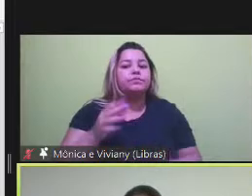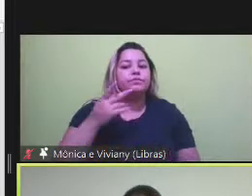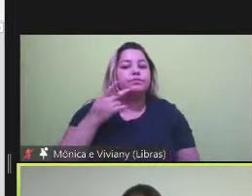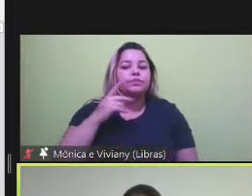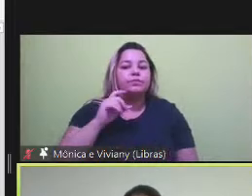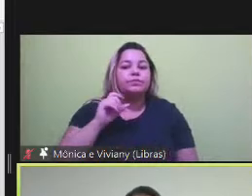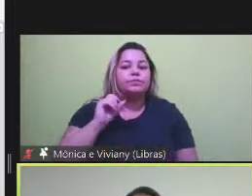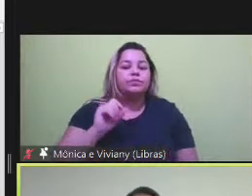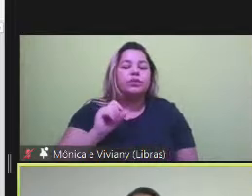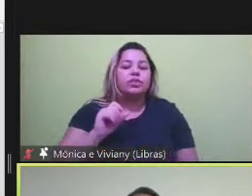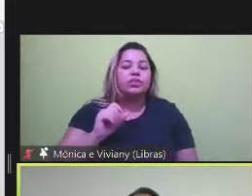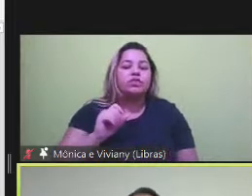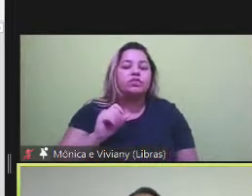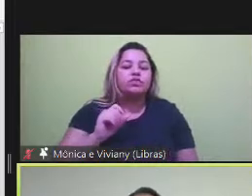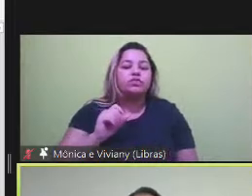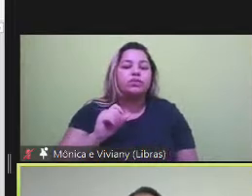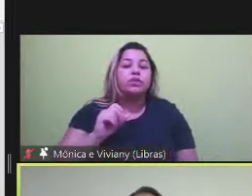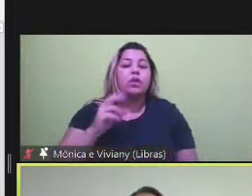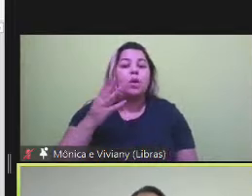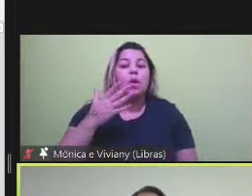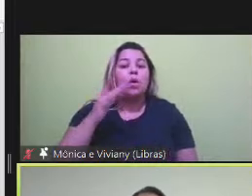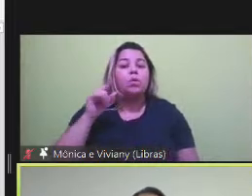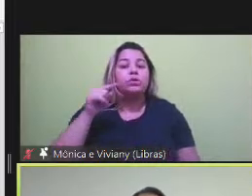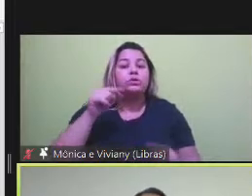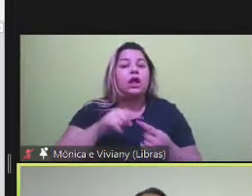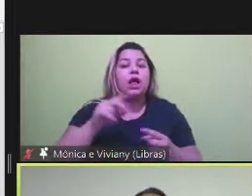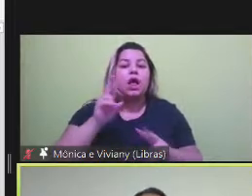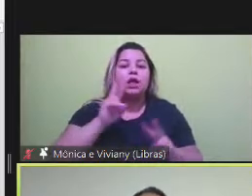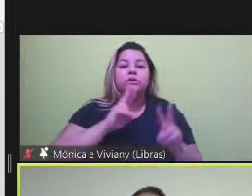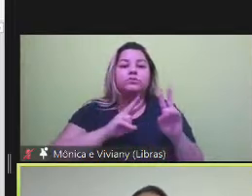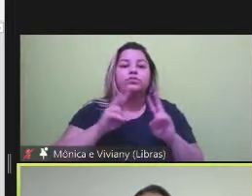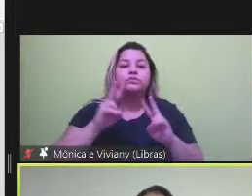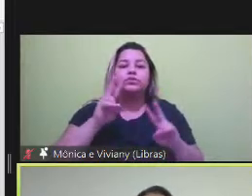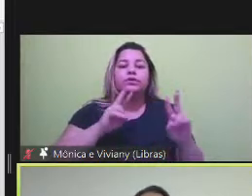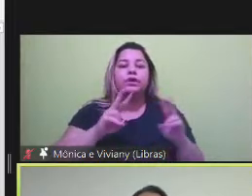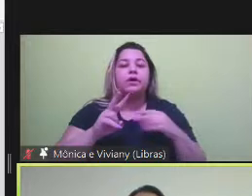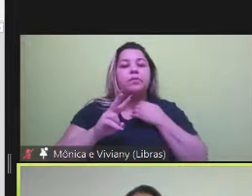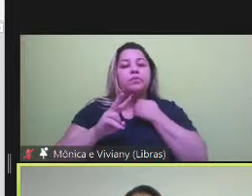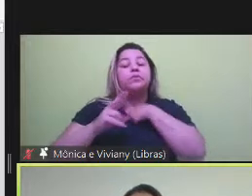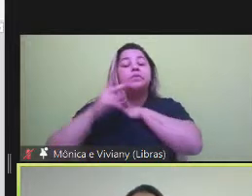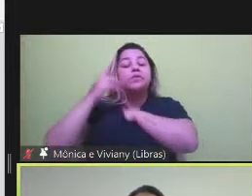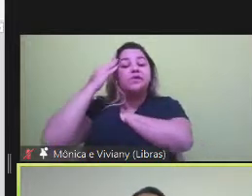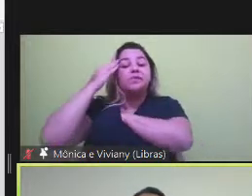do this visual acuity,